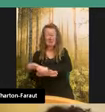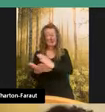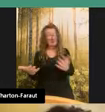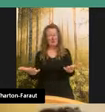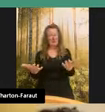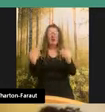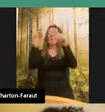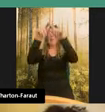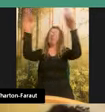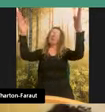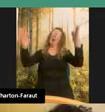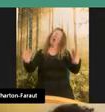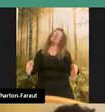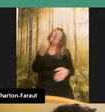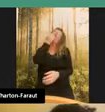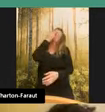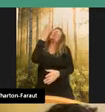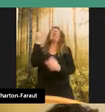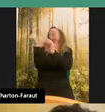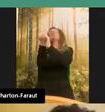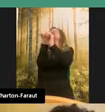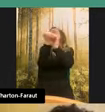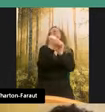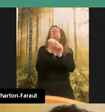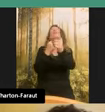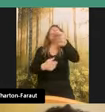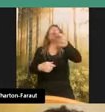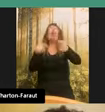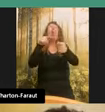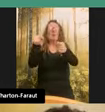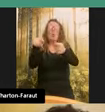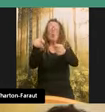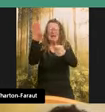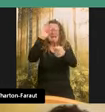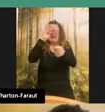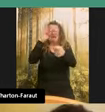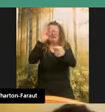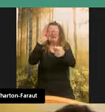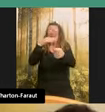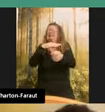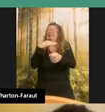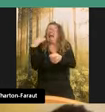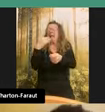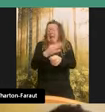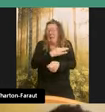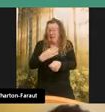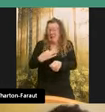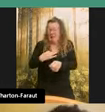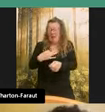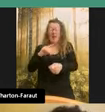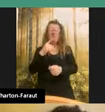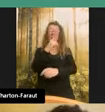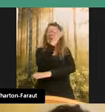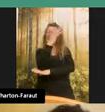like potentially ineffective or even dangerous and deadly medicines, but the tree that housed them would have shared about 4 square miles of forest